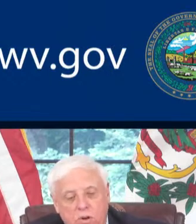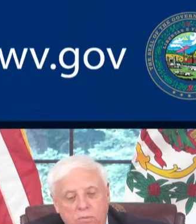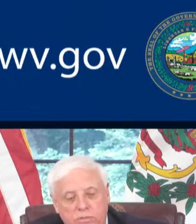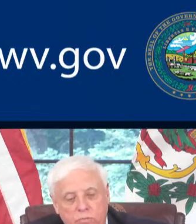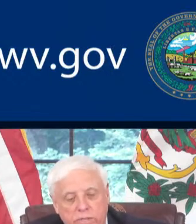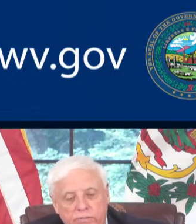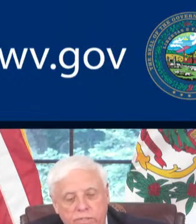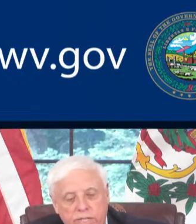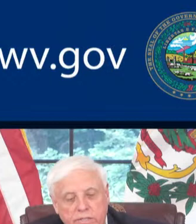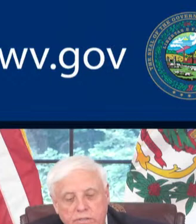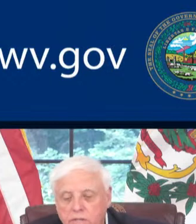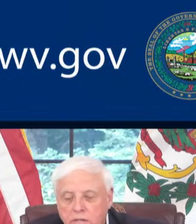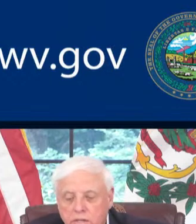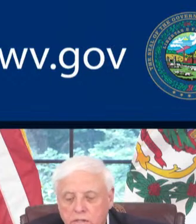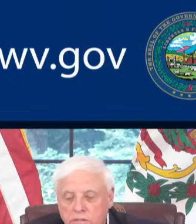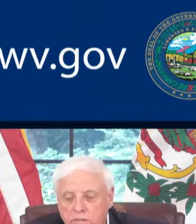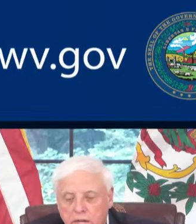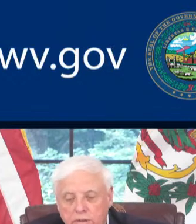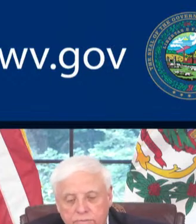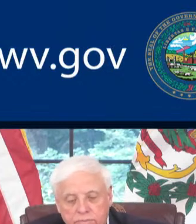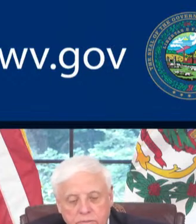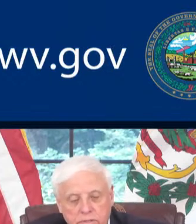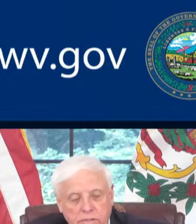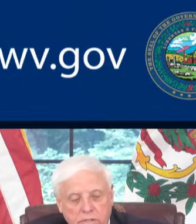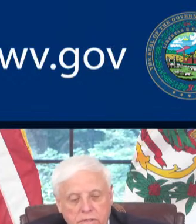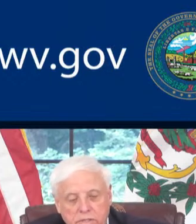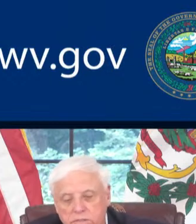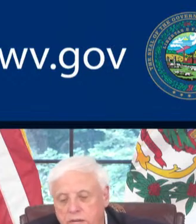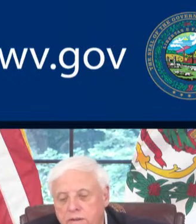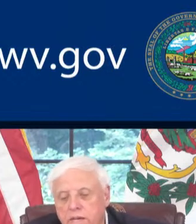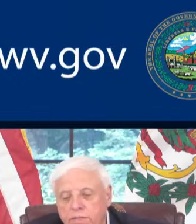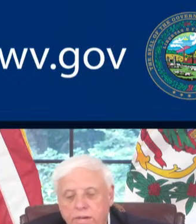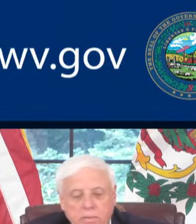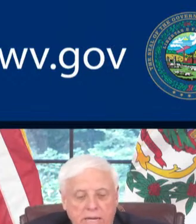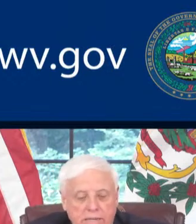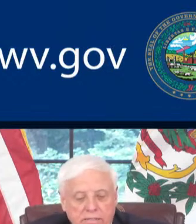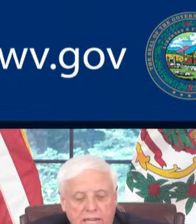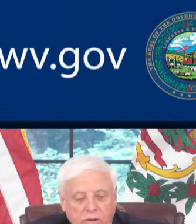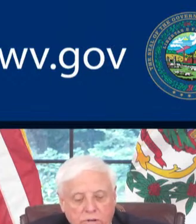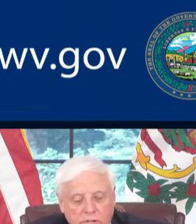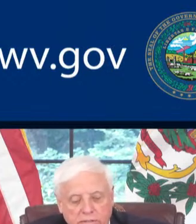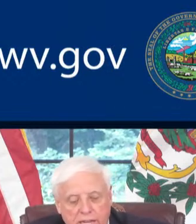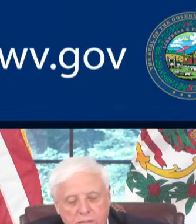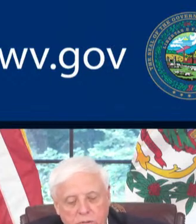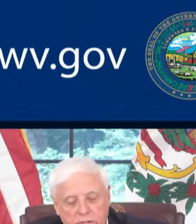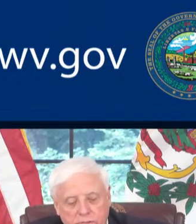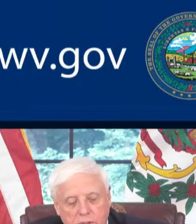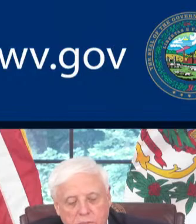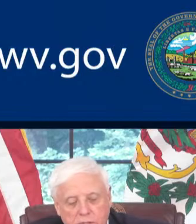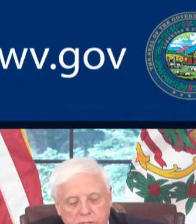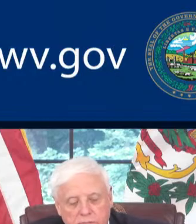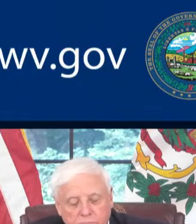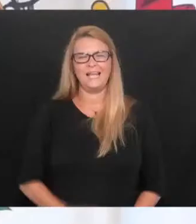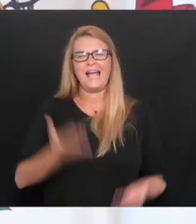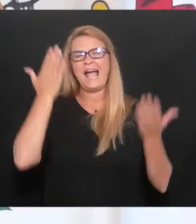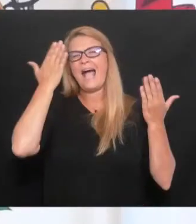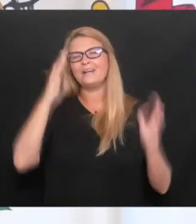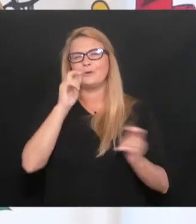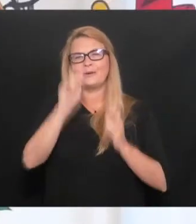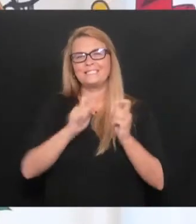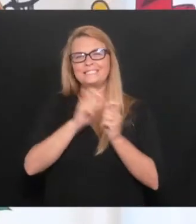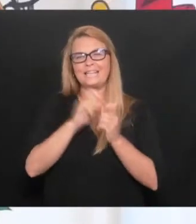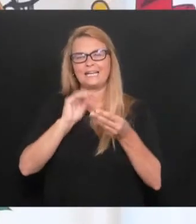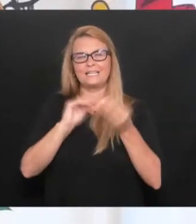1,064,697 arms of West Virginians. Good stuff, good stuff. Think about this, I don't know exactly what this number is,